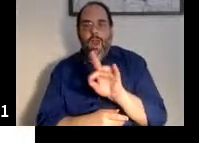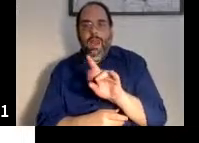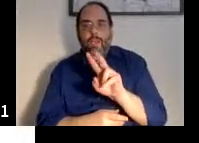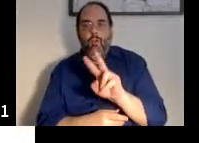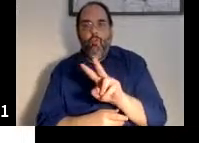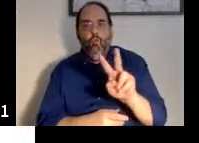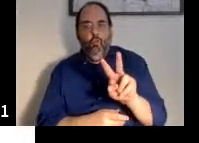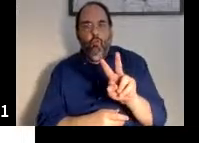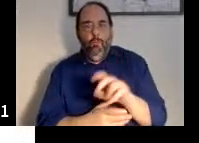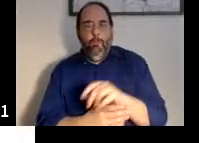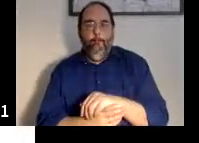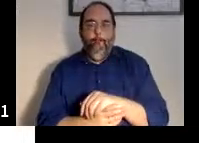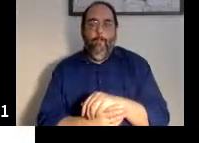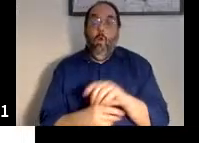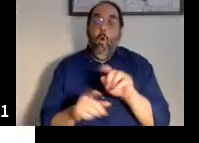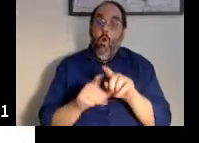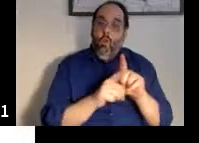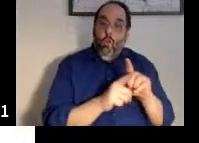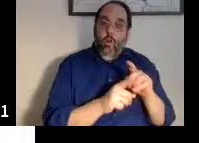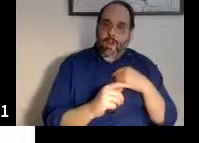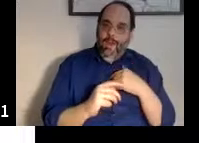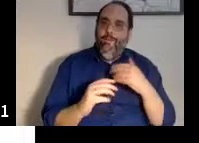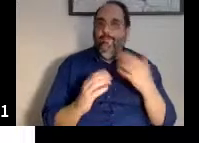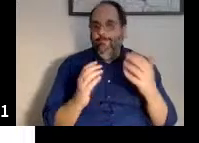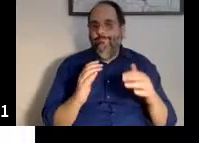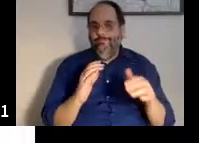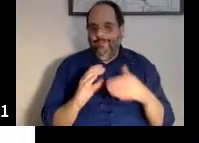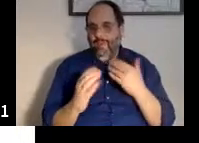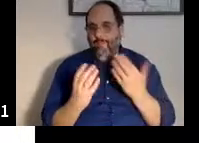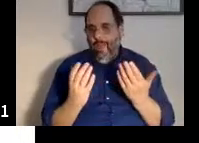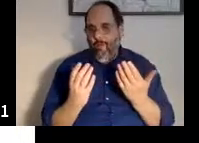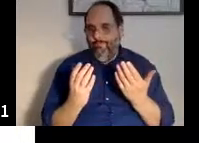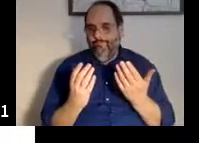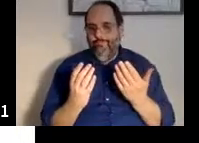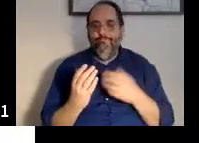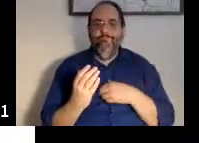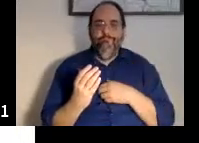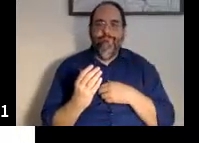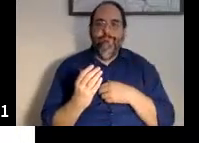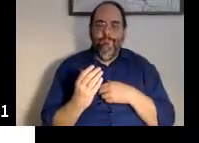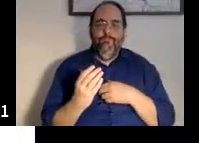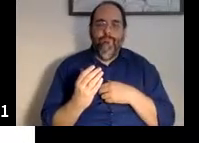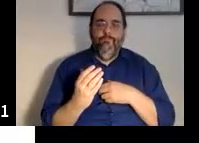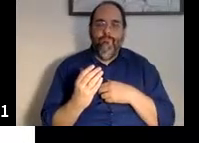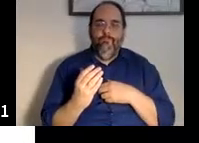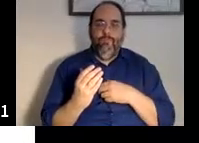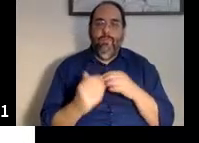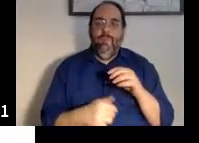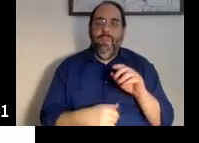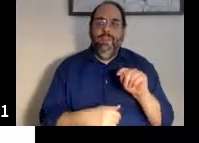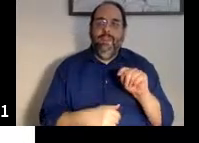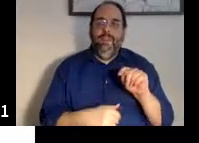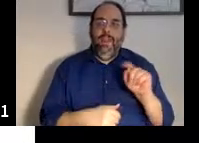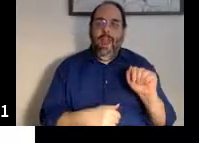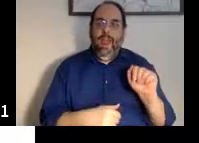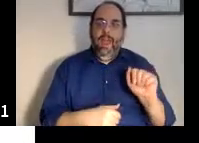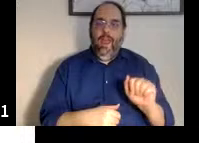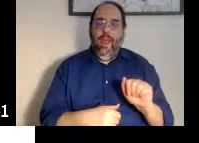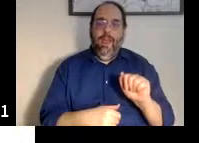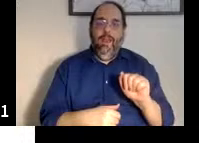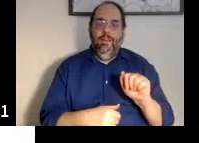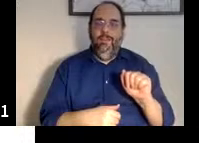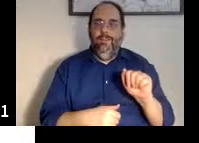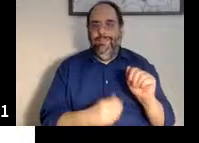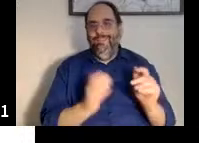800-993-2822. We also provide technical assistance through an email at TA, stands